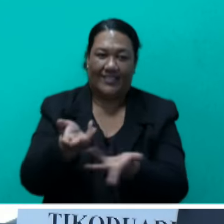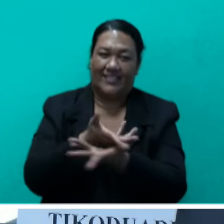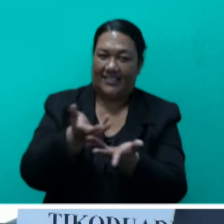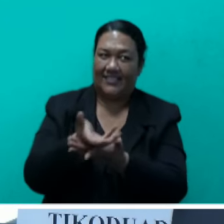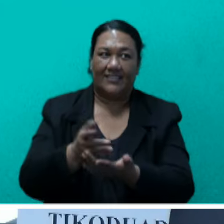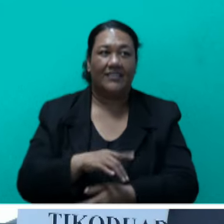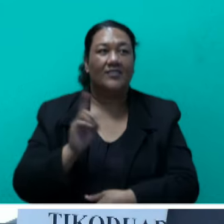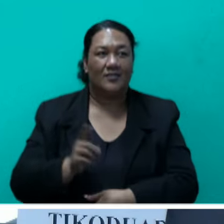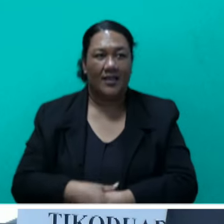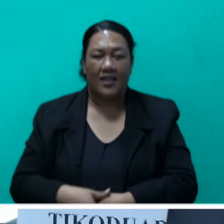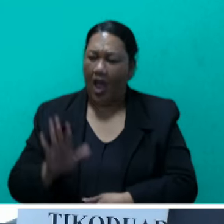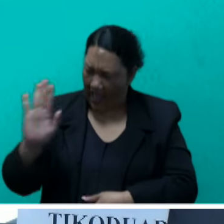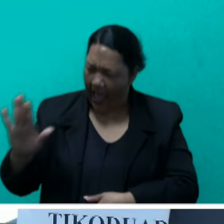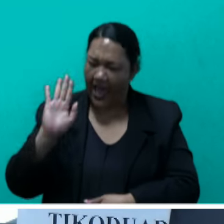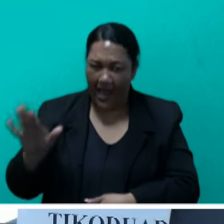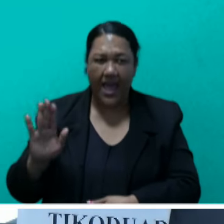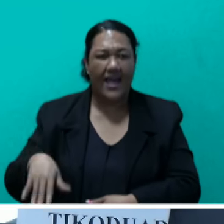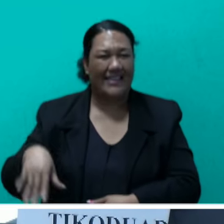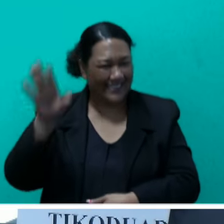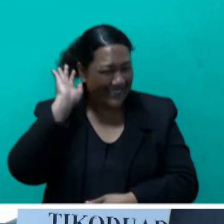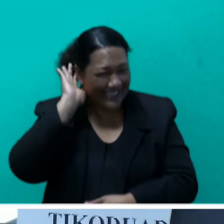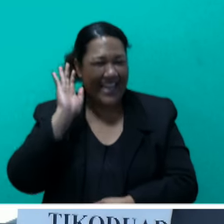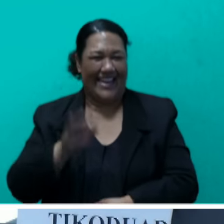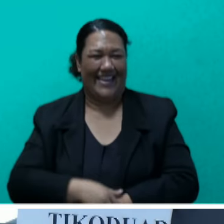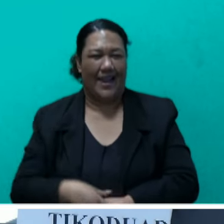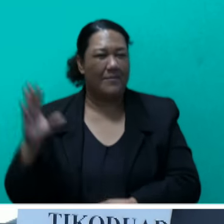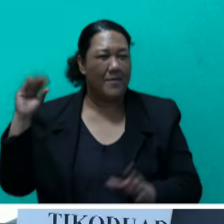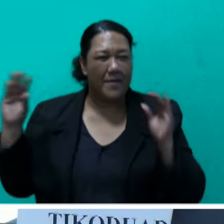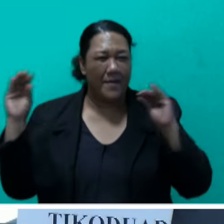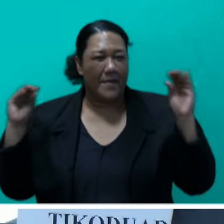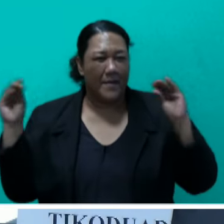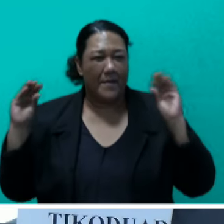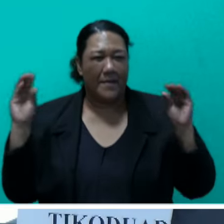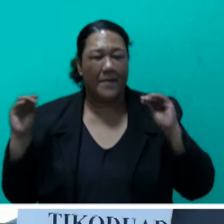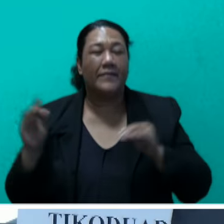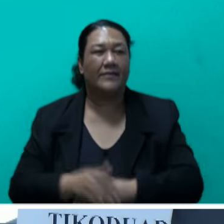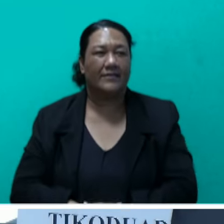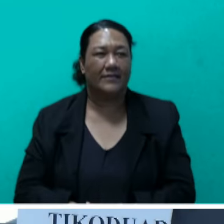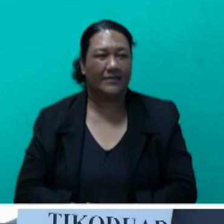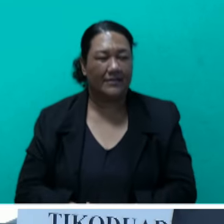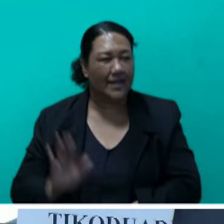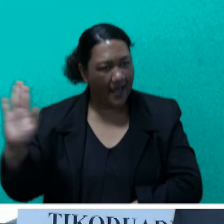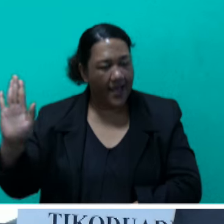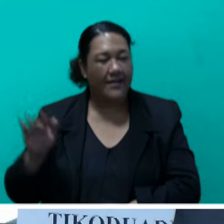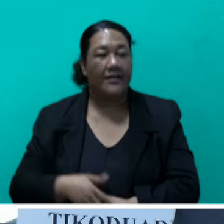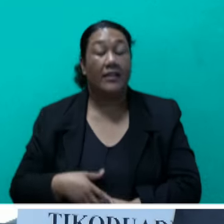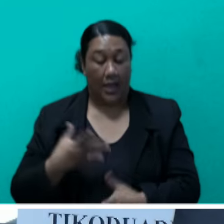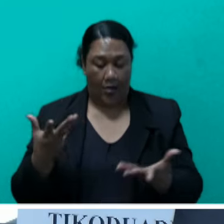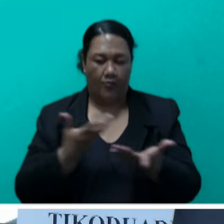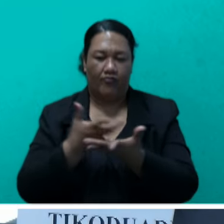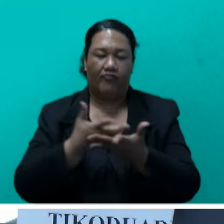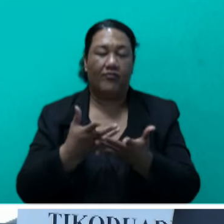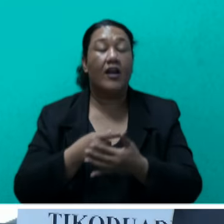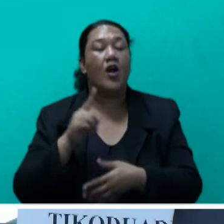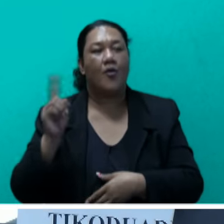Listen. We are currently in discussion with a reputable company from India to conduct a comprehensive feasibility study on our